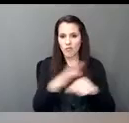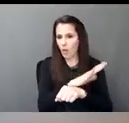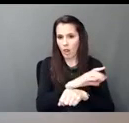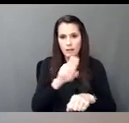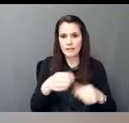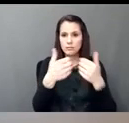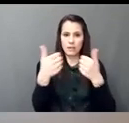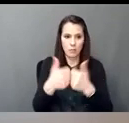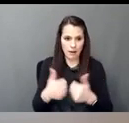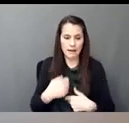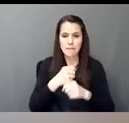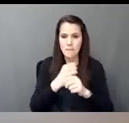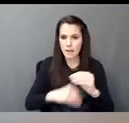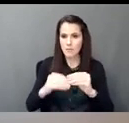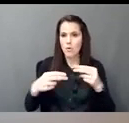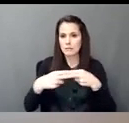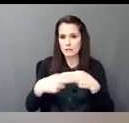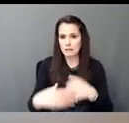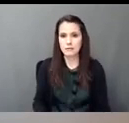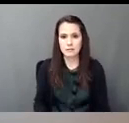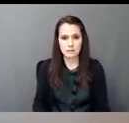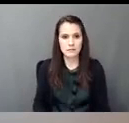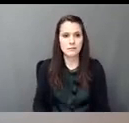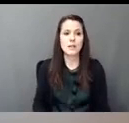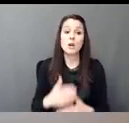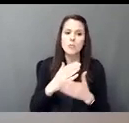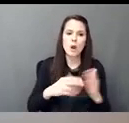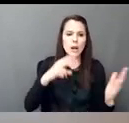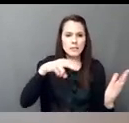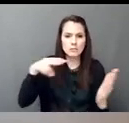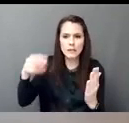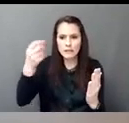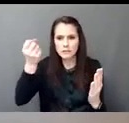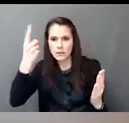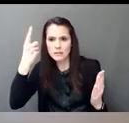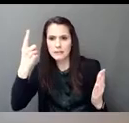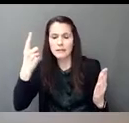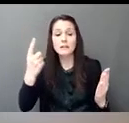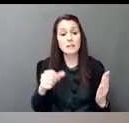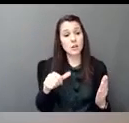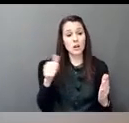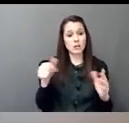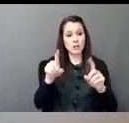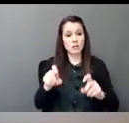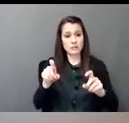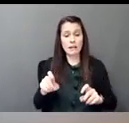other slides. Part of this is reading comprehension, which is another test that we do throughout all of